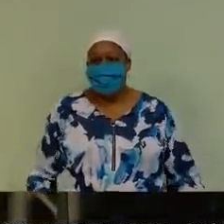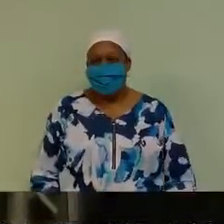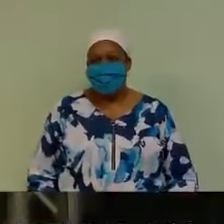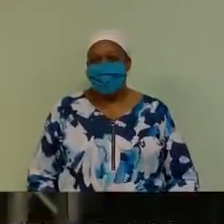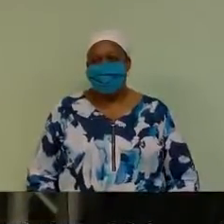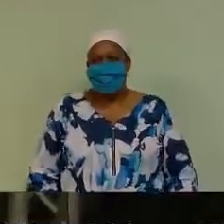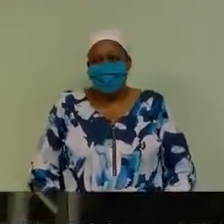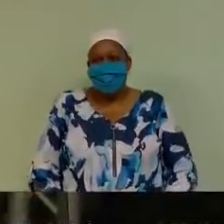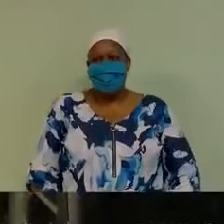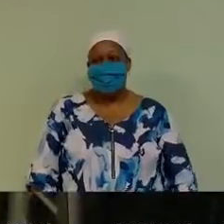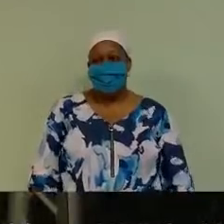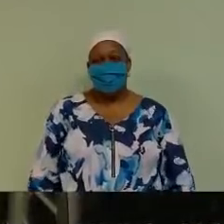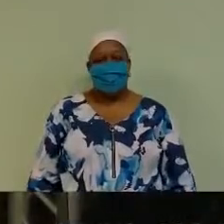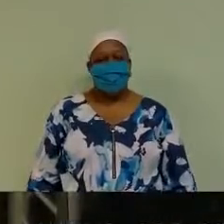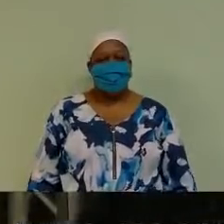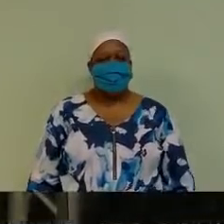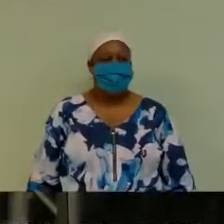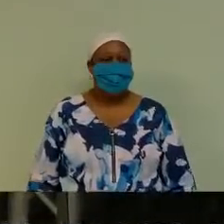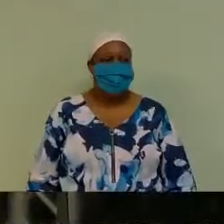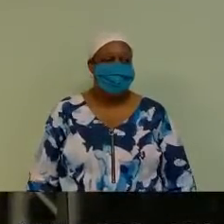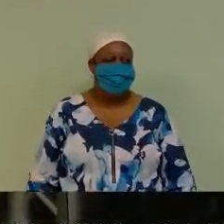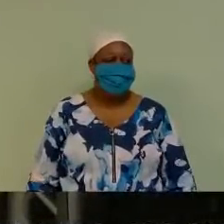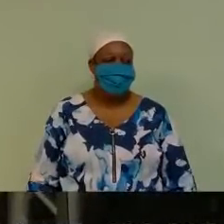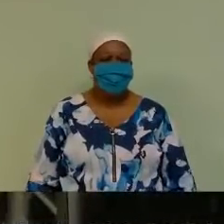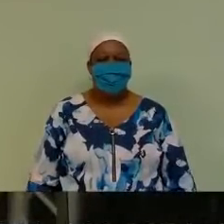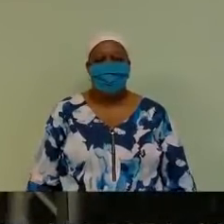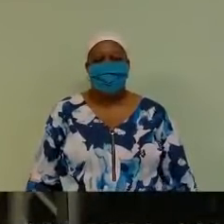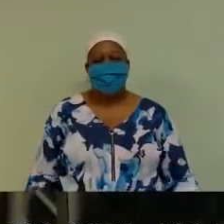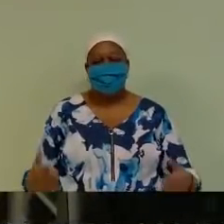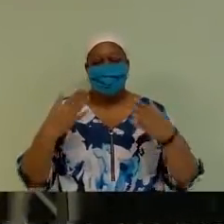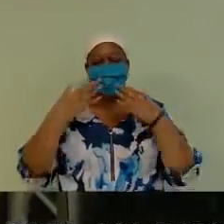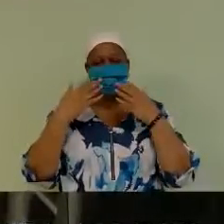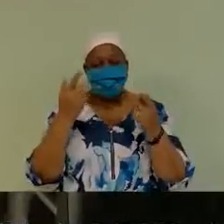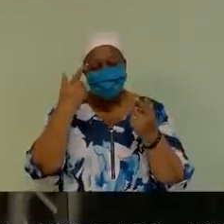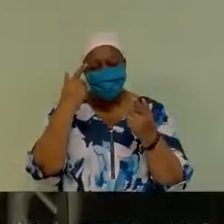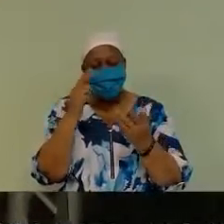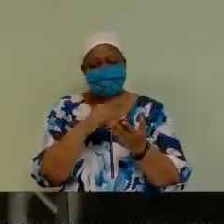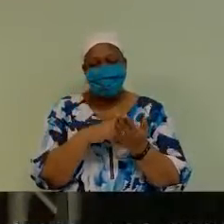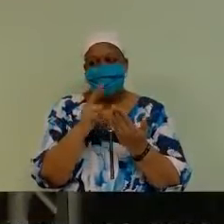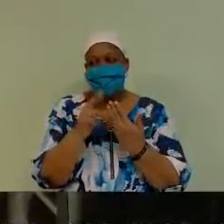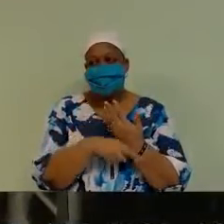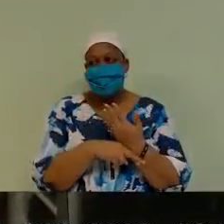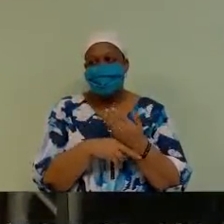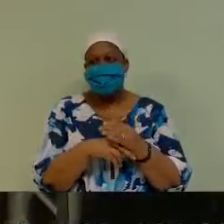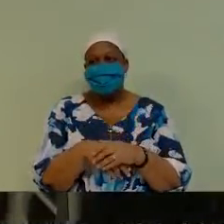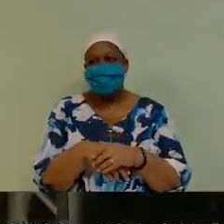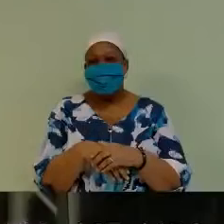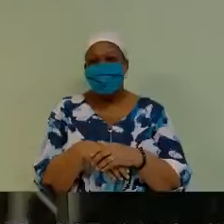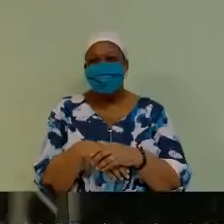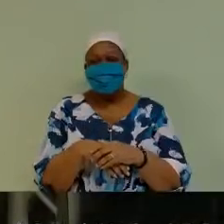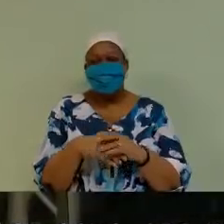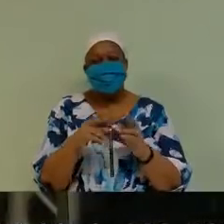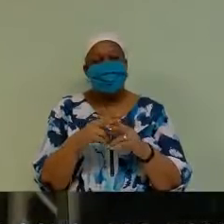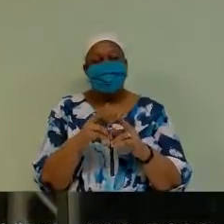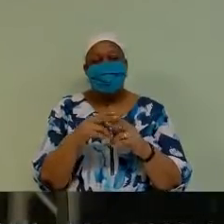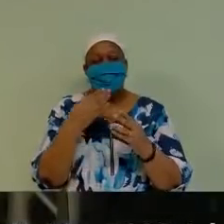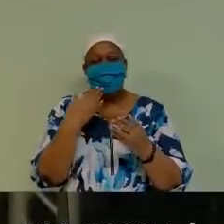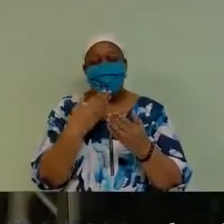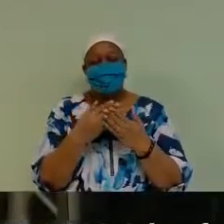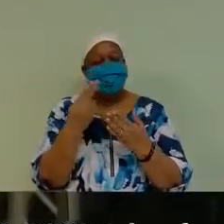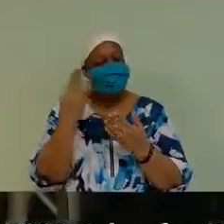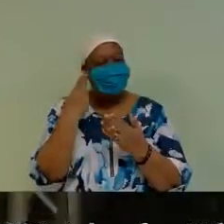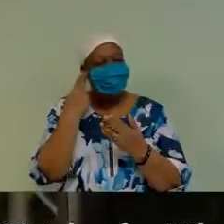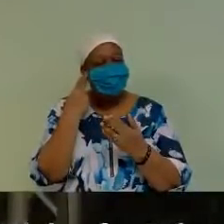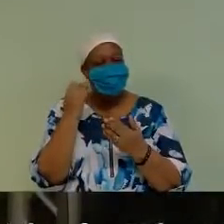Thank you very much, Mr. Samuel, for your report. It is never good news to hear that we have